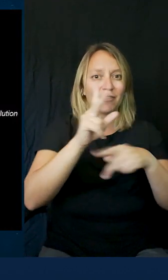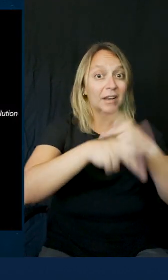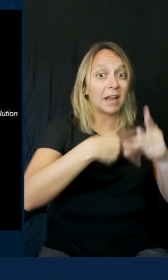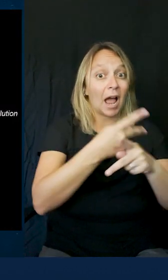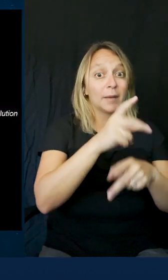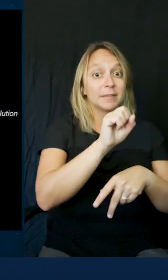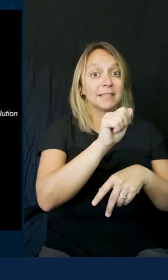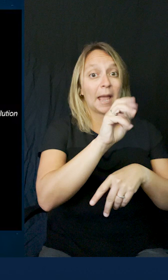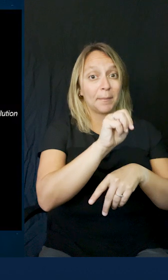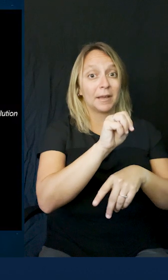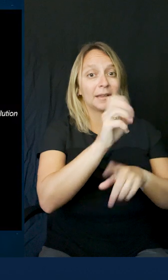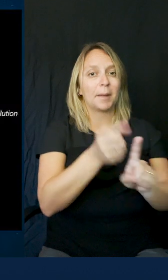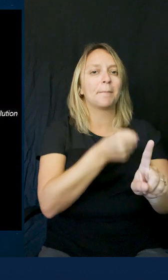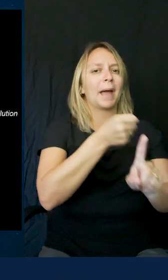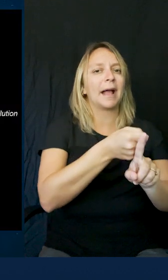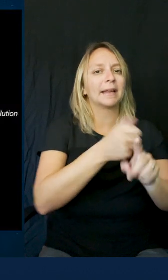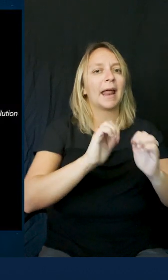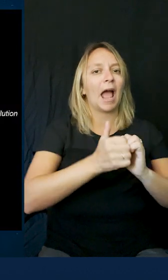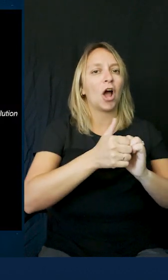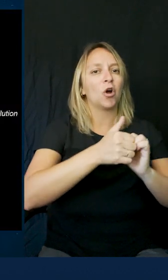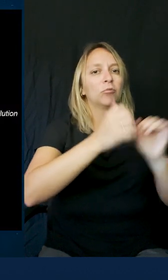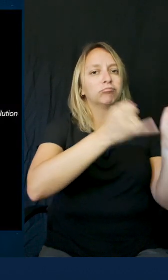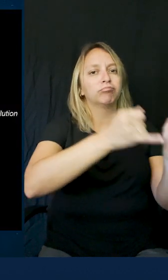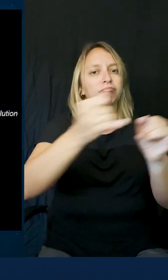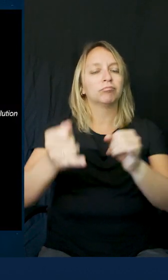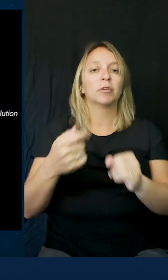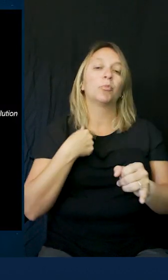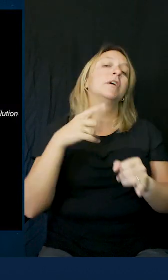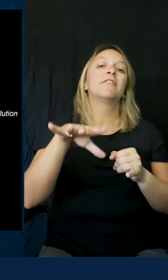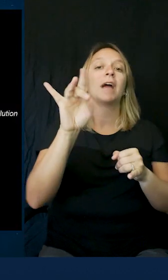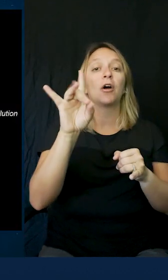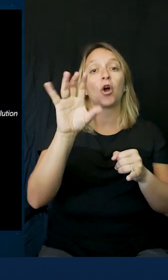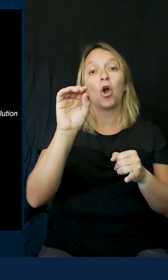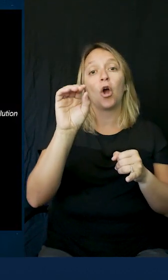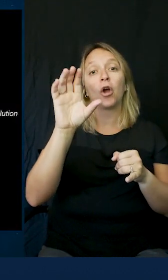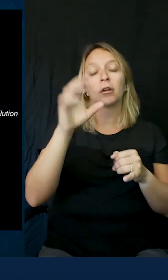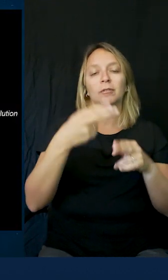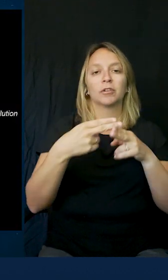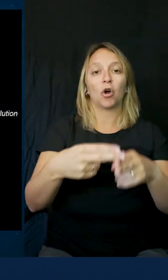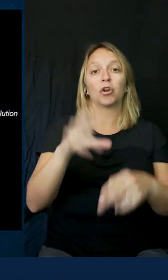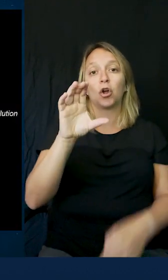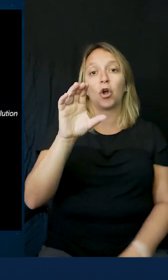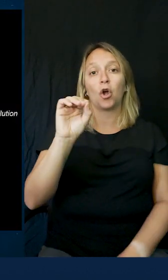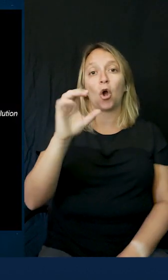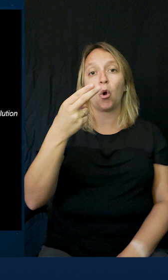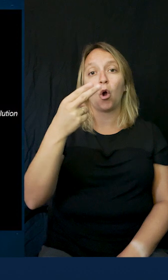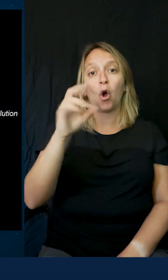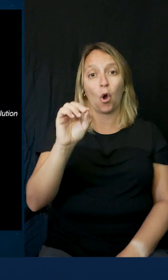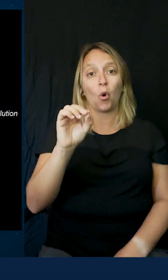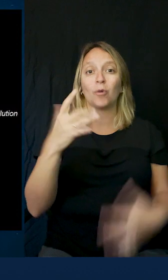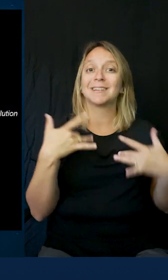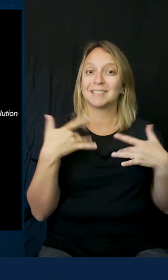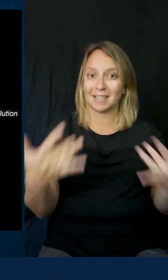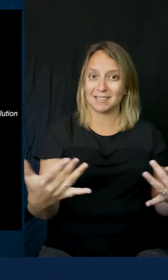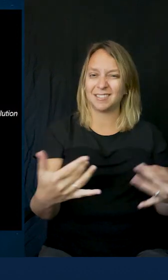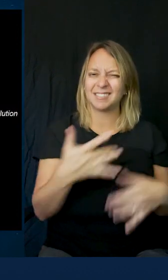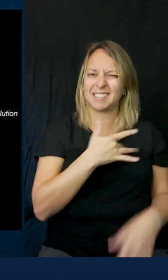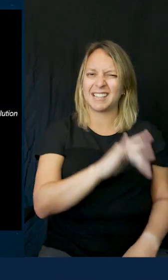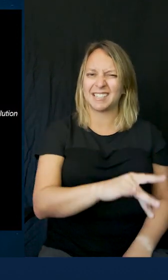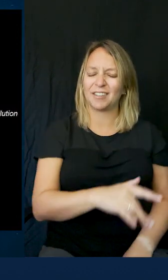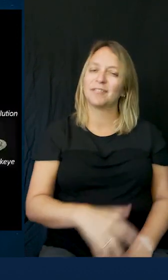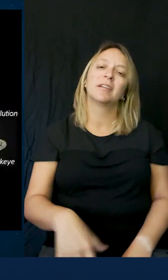runoff in the Puget Sound. And we found that coho are particularly sensitive. Chum salmon are very